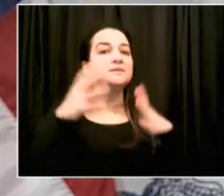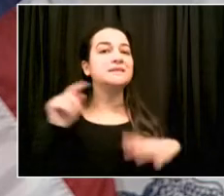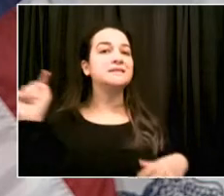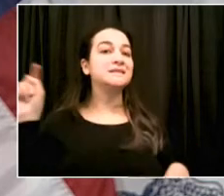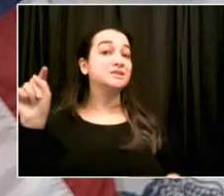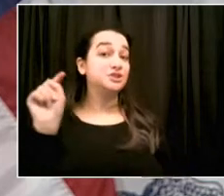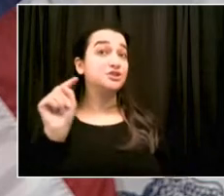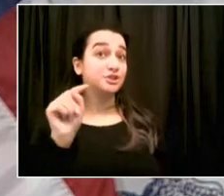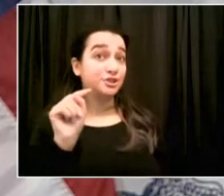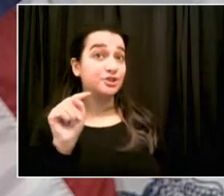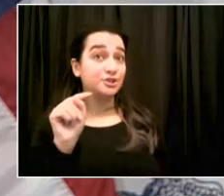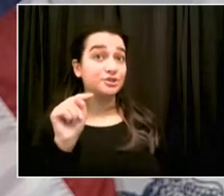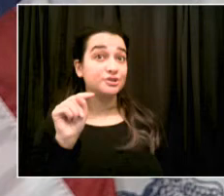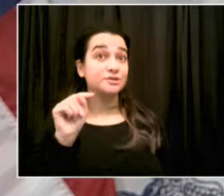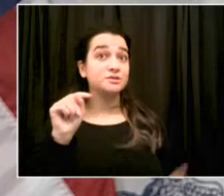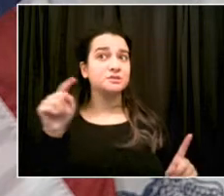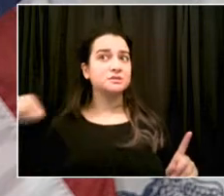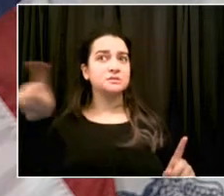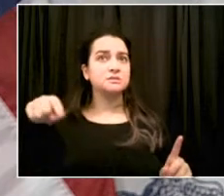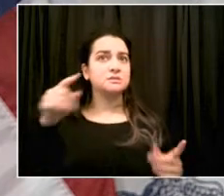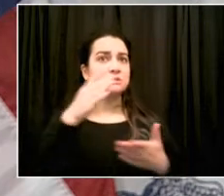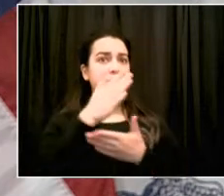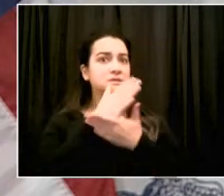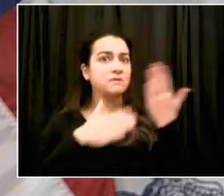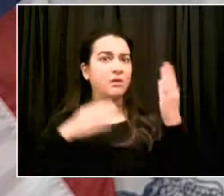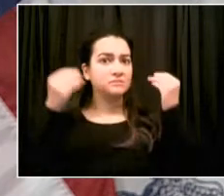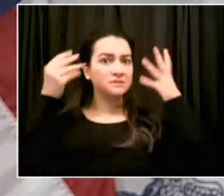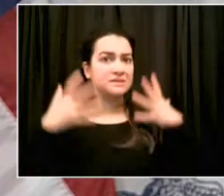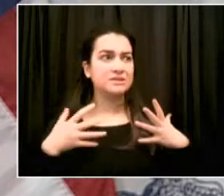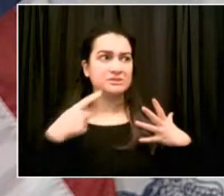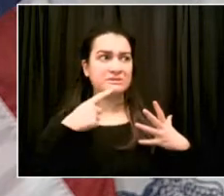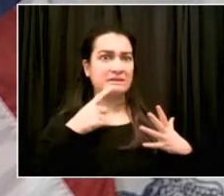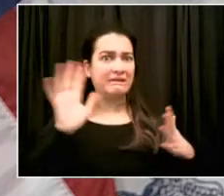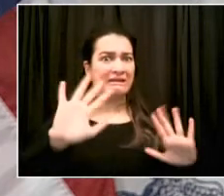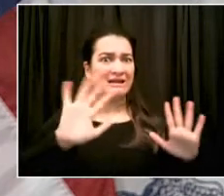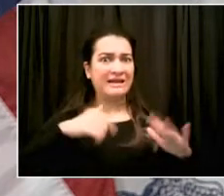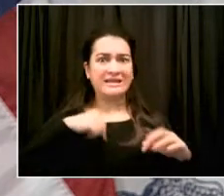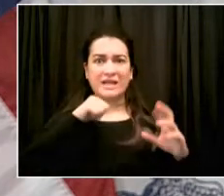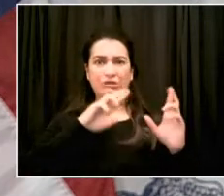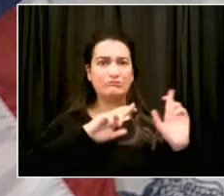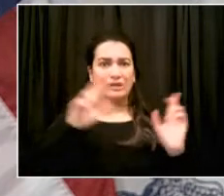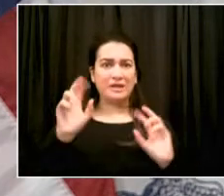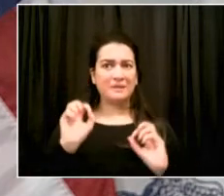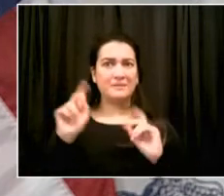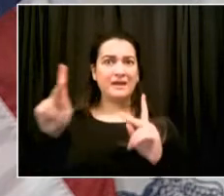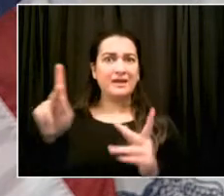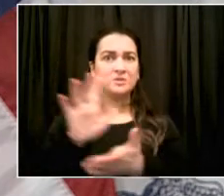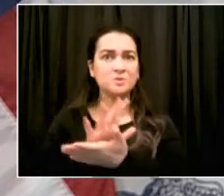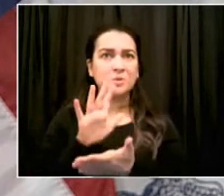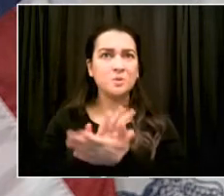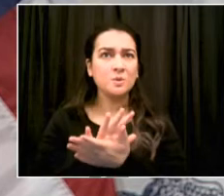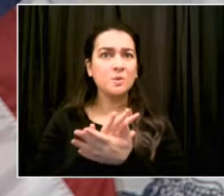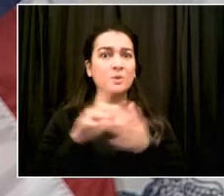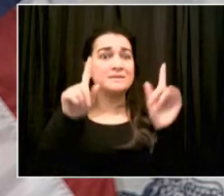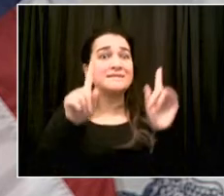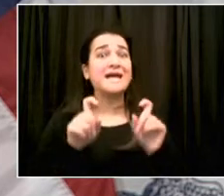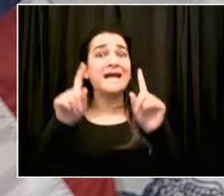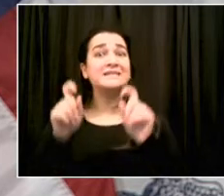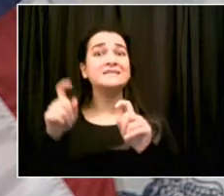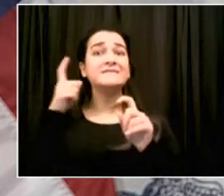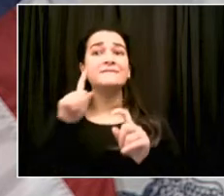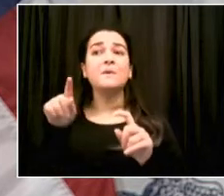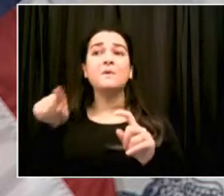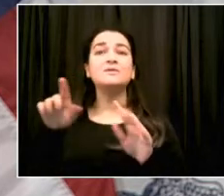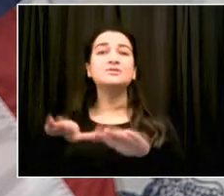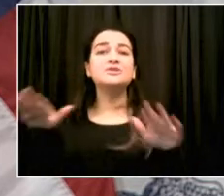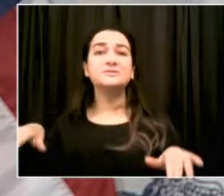They claim that COVID-19 test results have been delayed as much as 8 days, some with positive results, and testing and